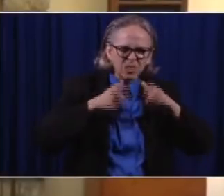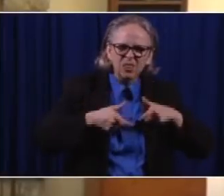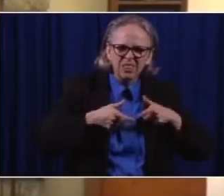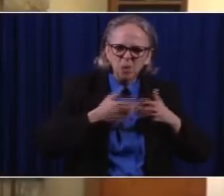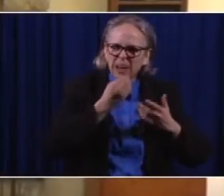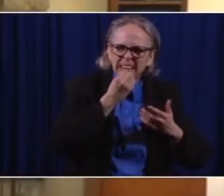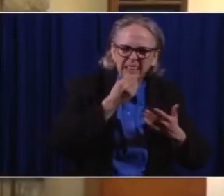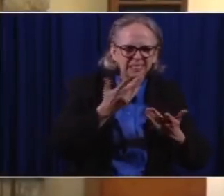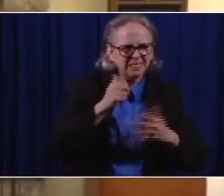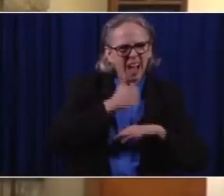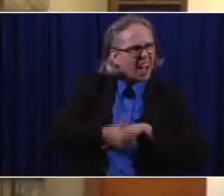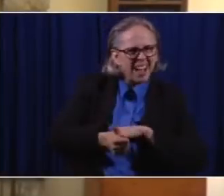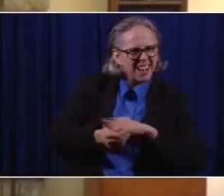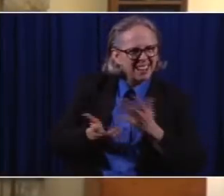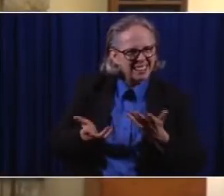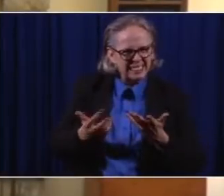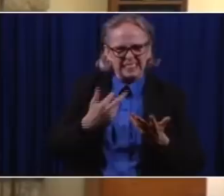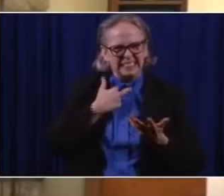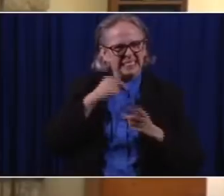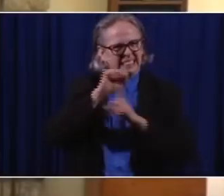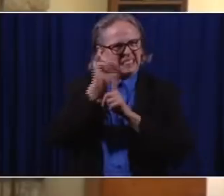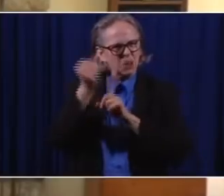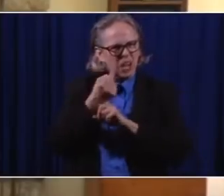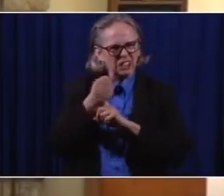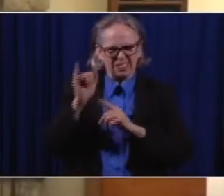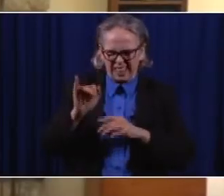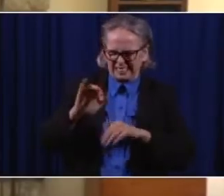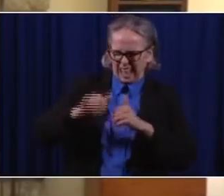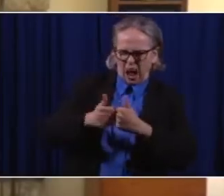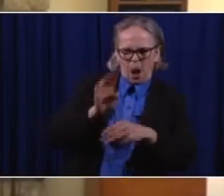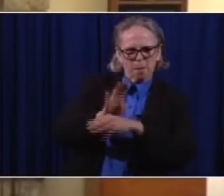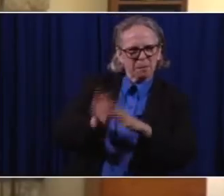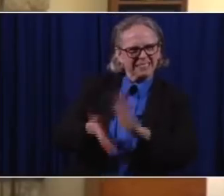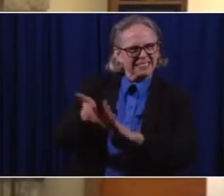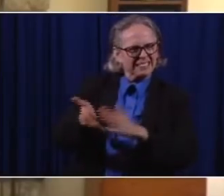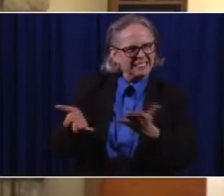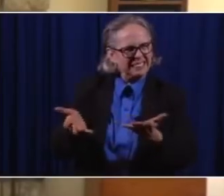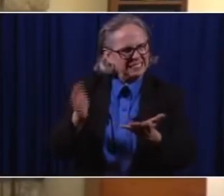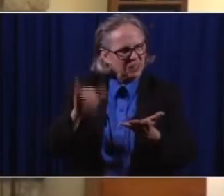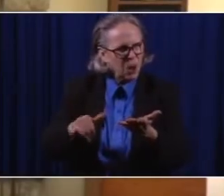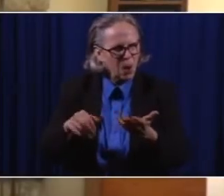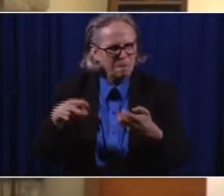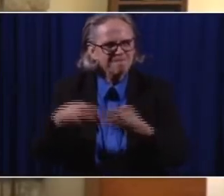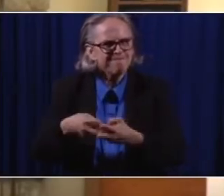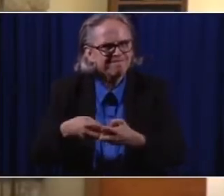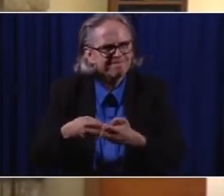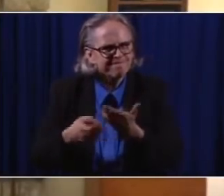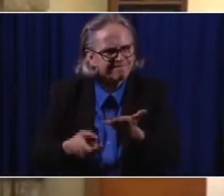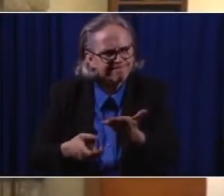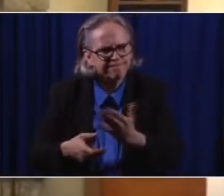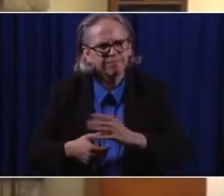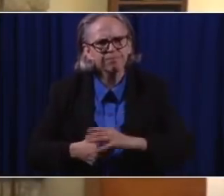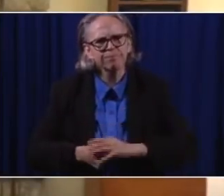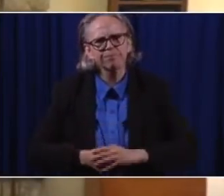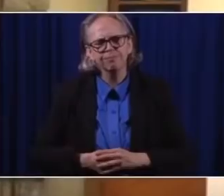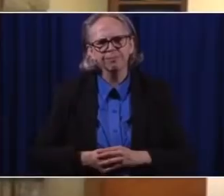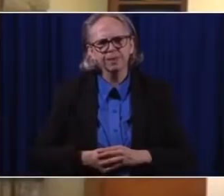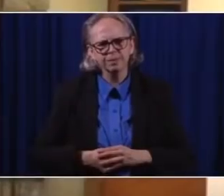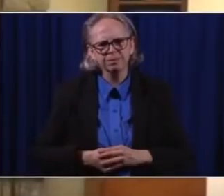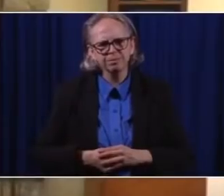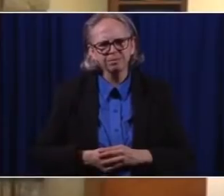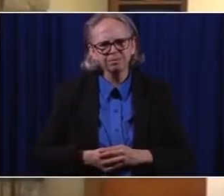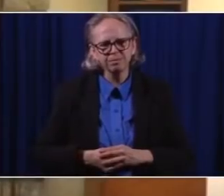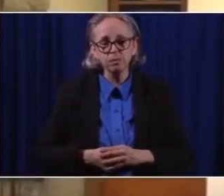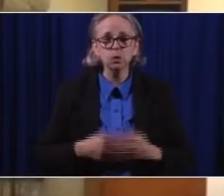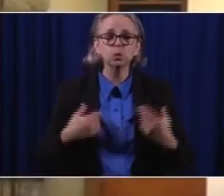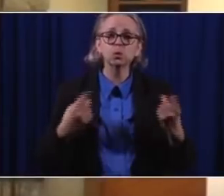So as we look at this thing, as I said in my opening comments today, we're going to first talk to our hospitals.